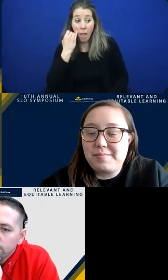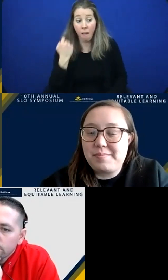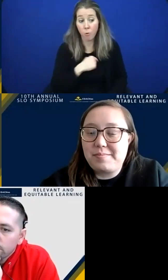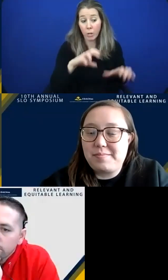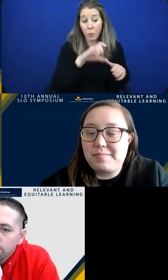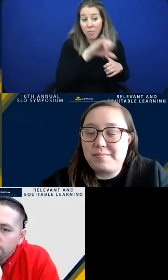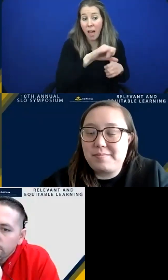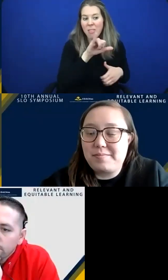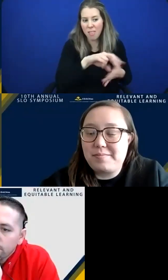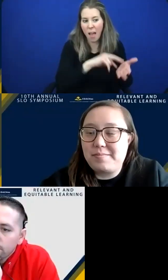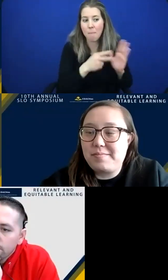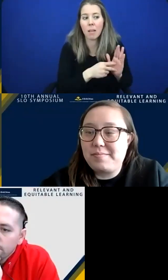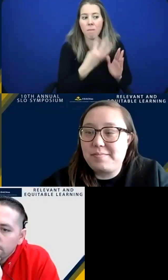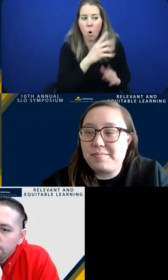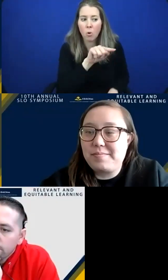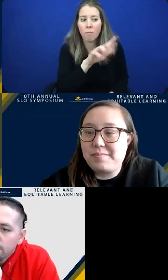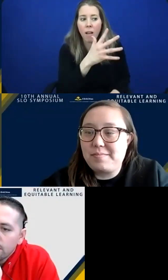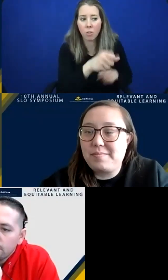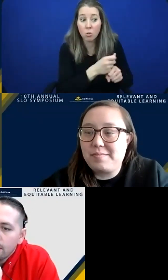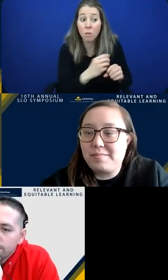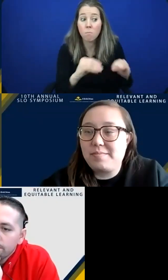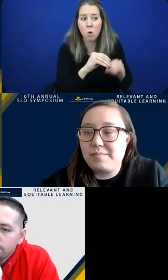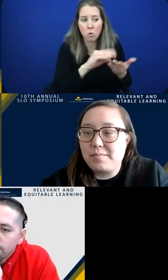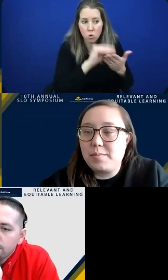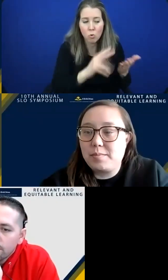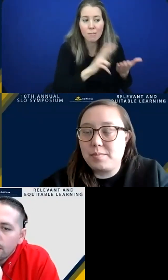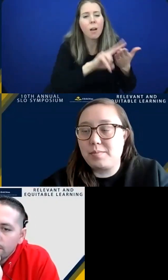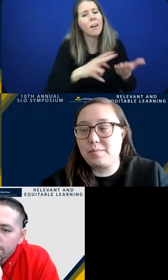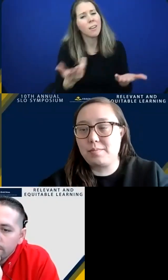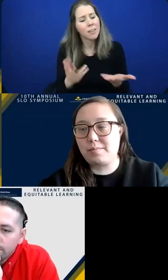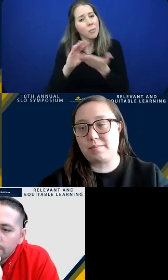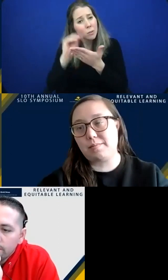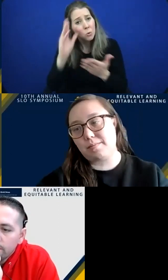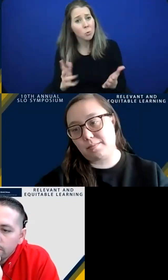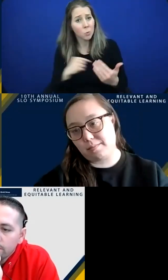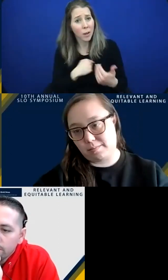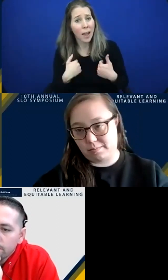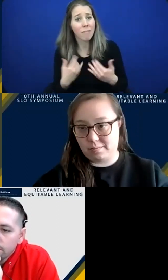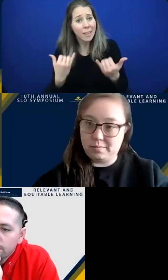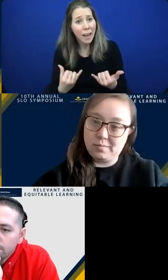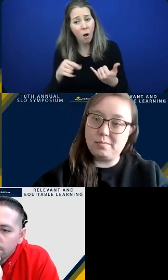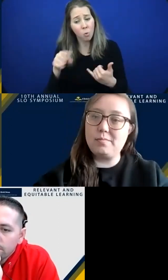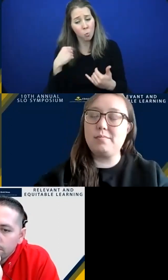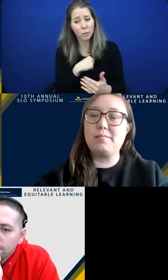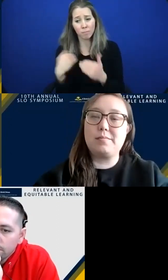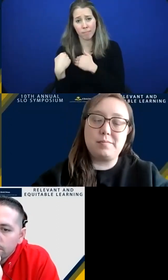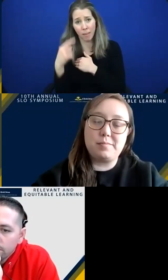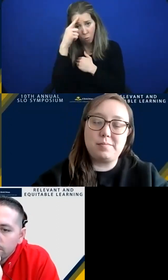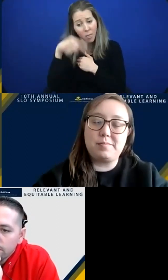land us students in 4 to 5 years. It's like, well, what about those students we have right now that we have a responsibility to right now?